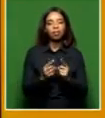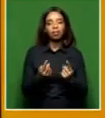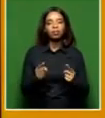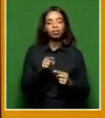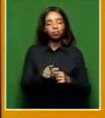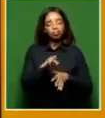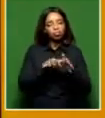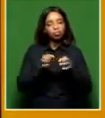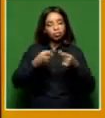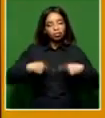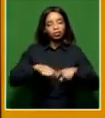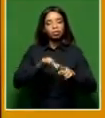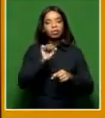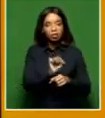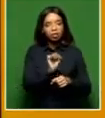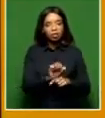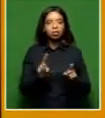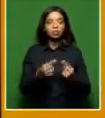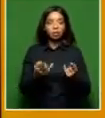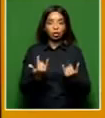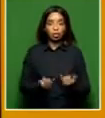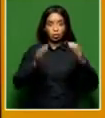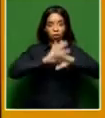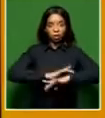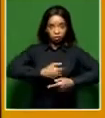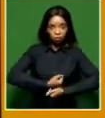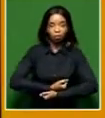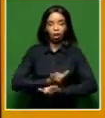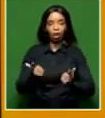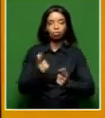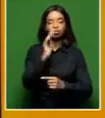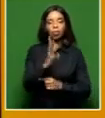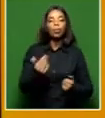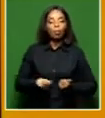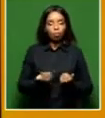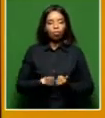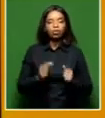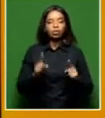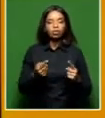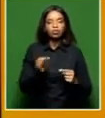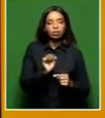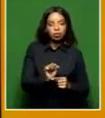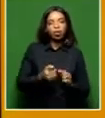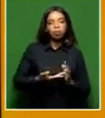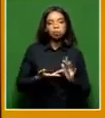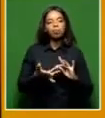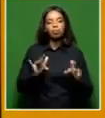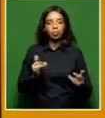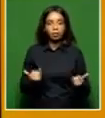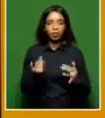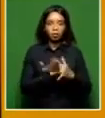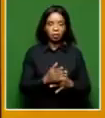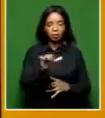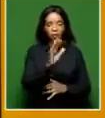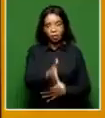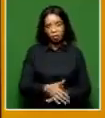his latest single titled Tonight. And the song is available, as he mentioned, on all digital platforms. So be on the lookout for that. We'll take a quick break.